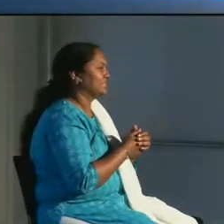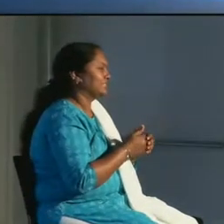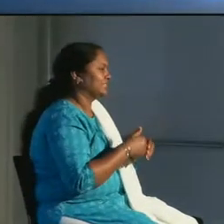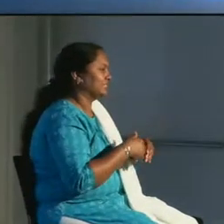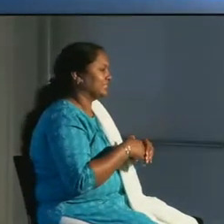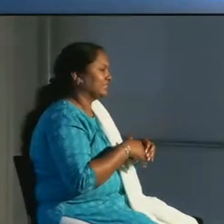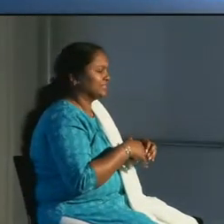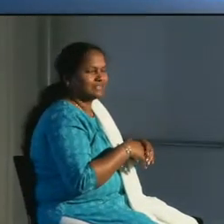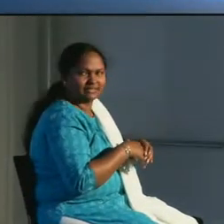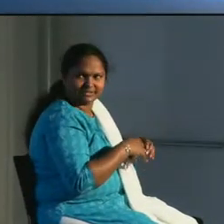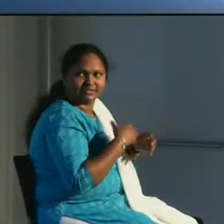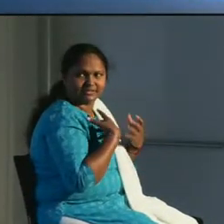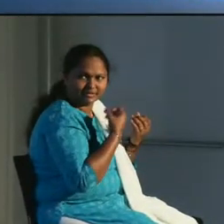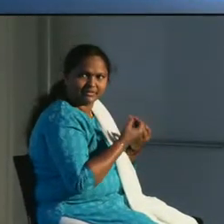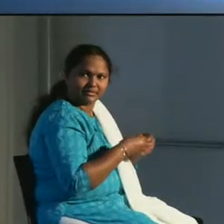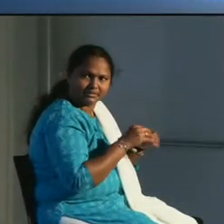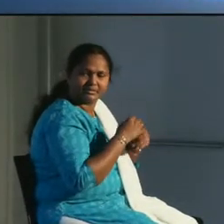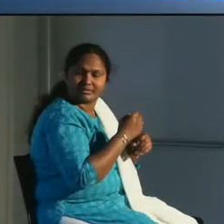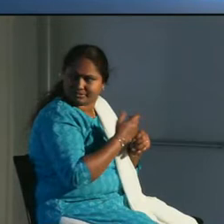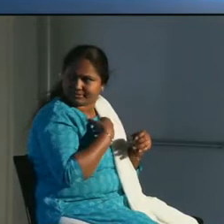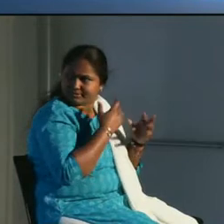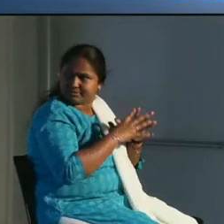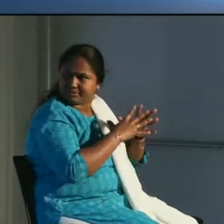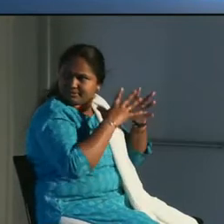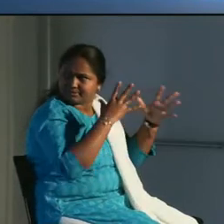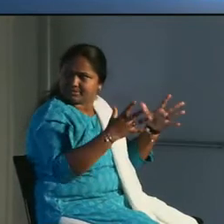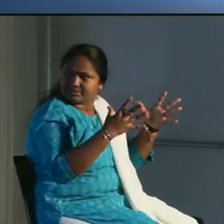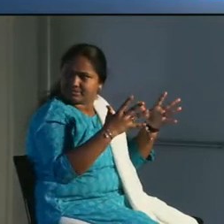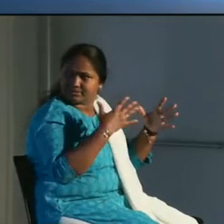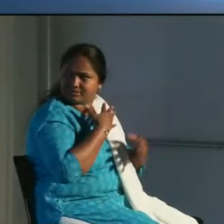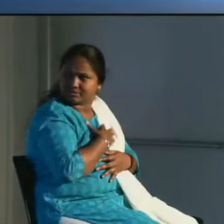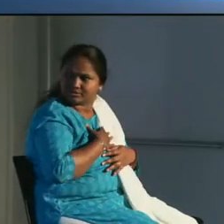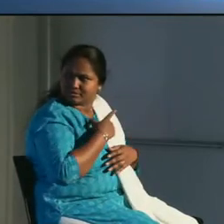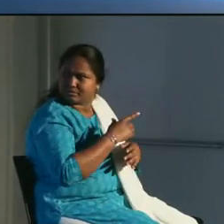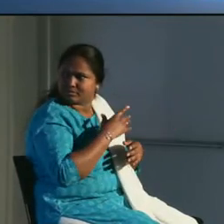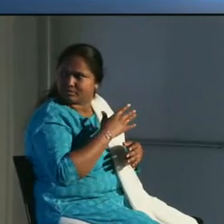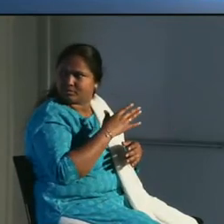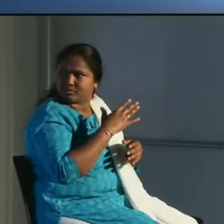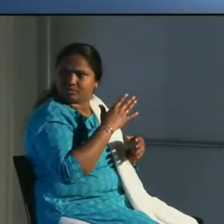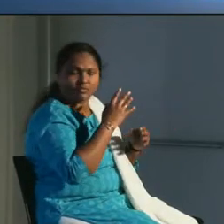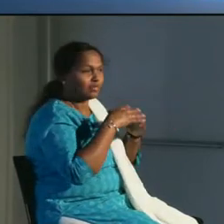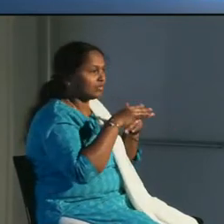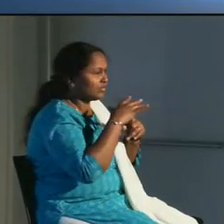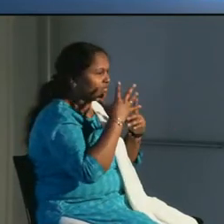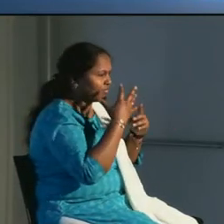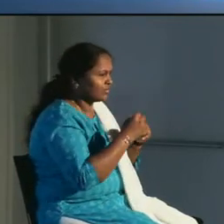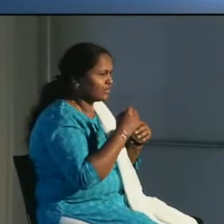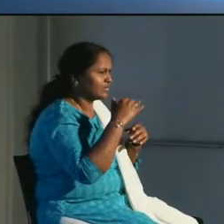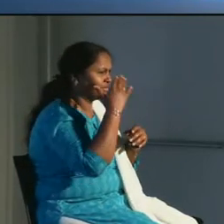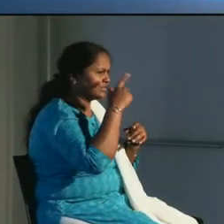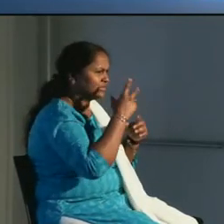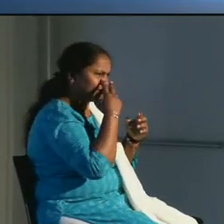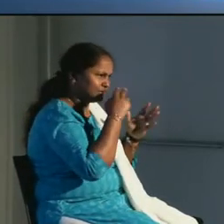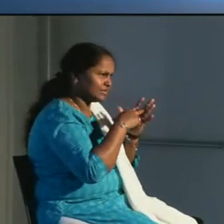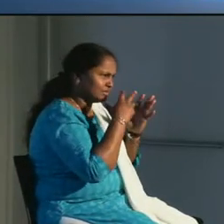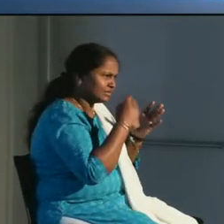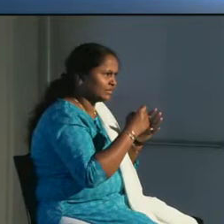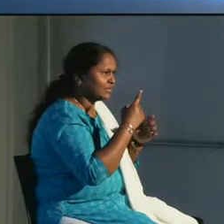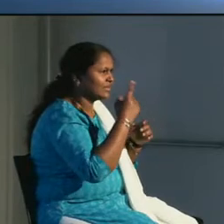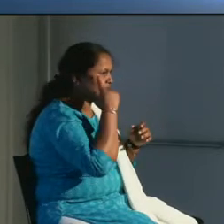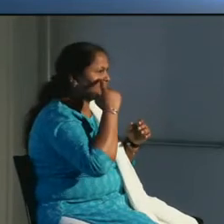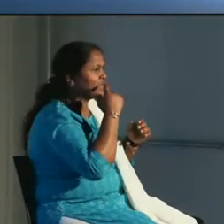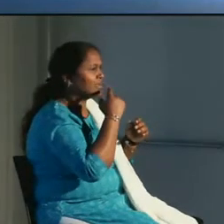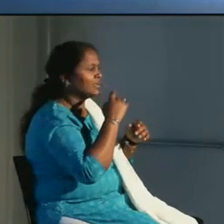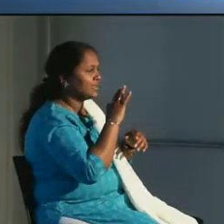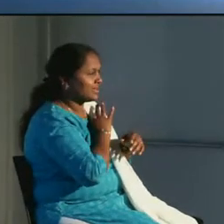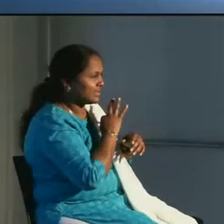I went about making a moon. For me, it was the biggest giant Wi-Fi in the sky. Everyone yearns for the moon. Lovers think about